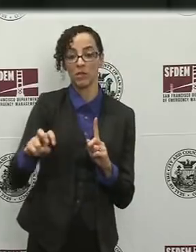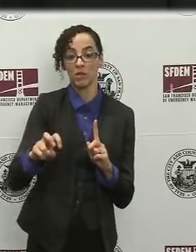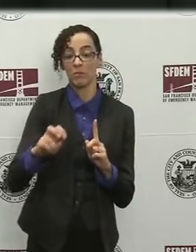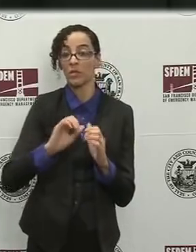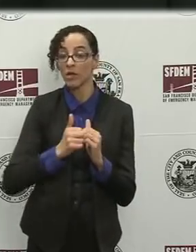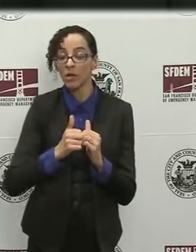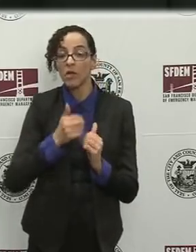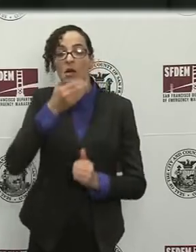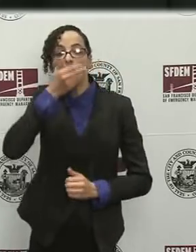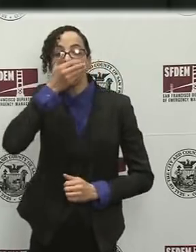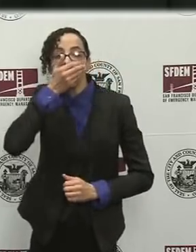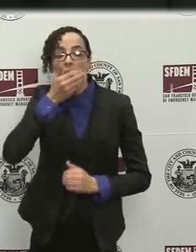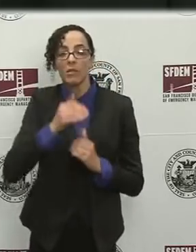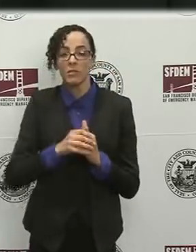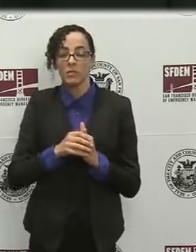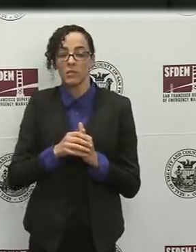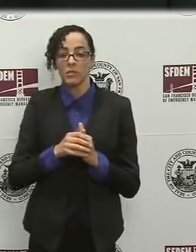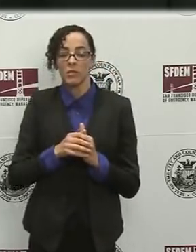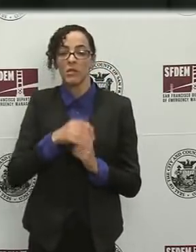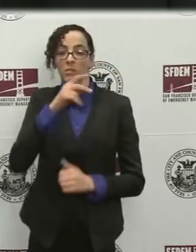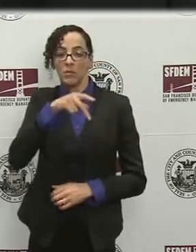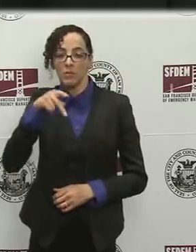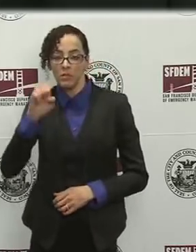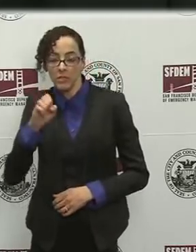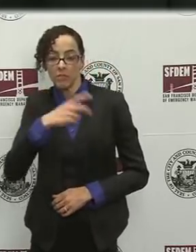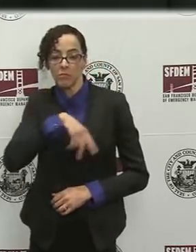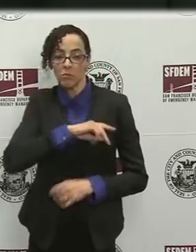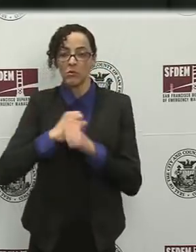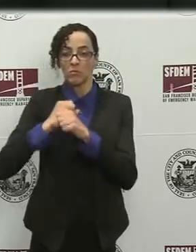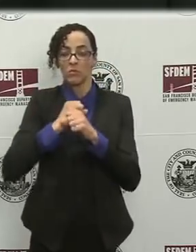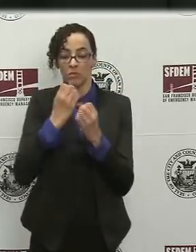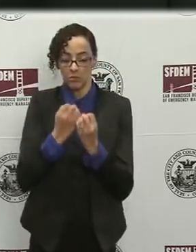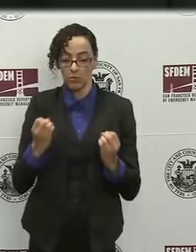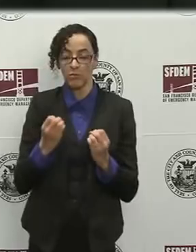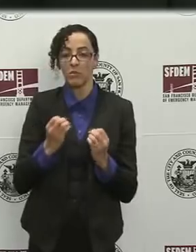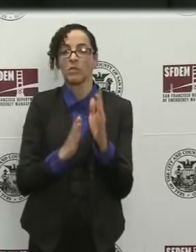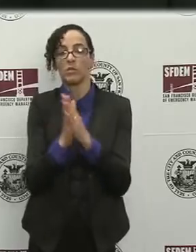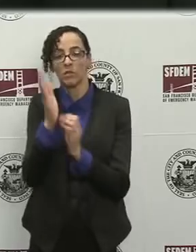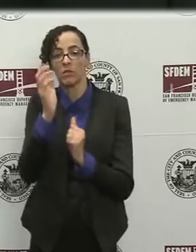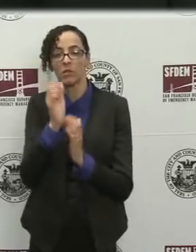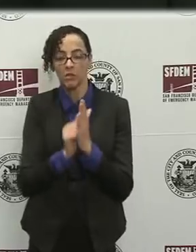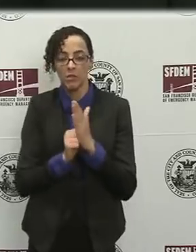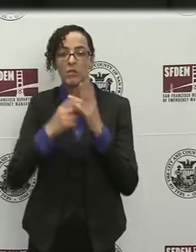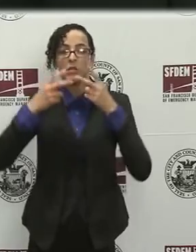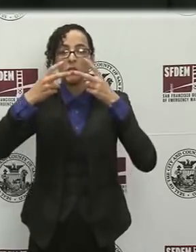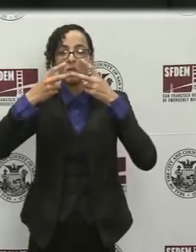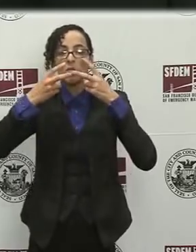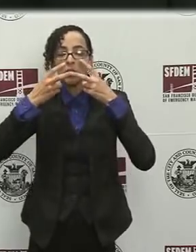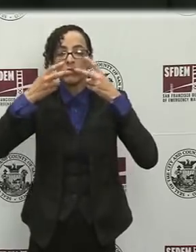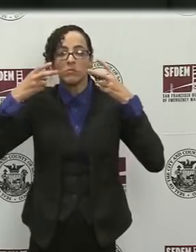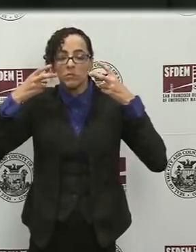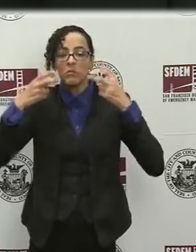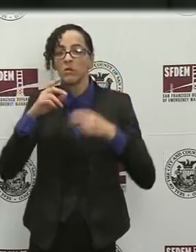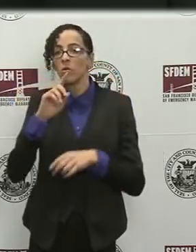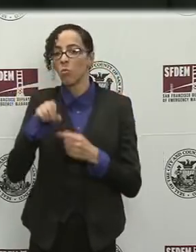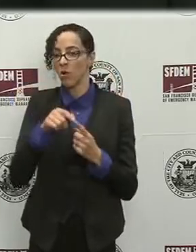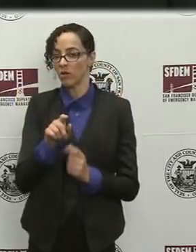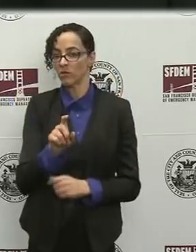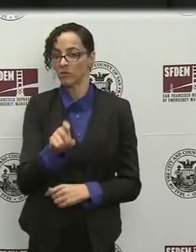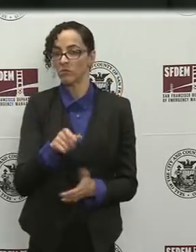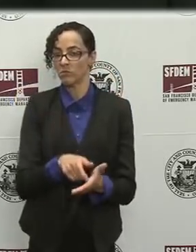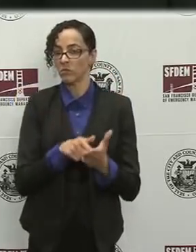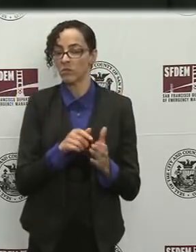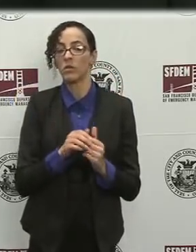masking, personal protective equipment wherever required. And again, the CDC is working very hard to ensure not only are